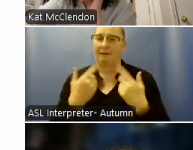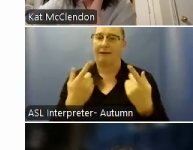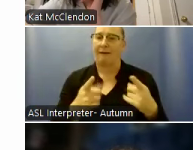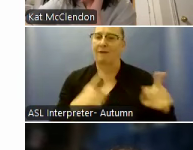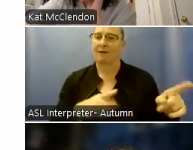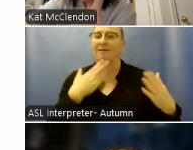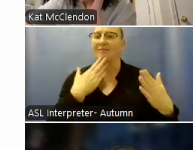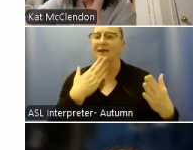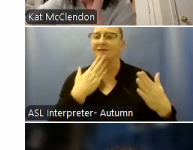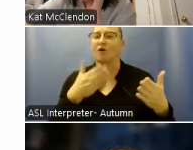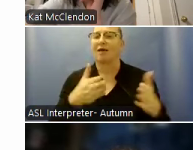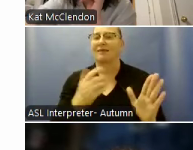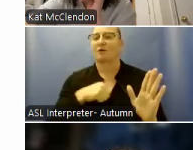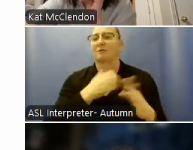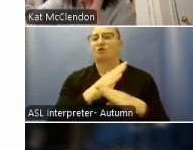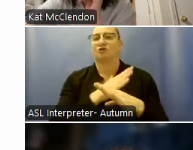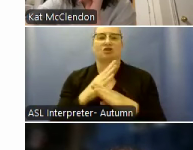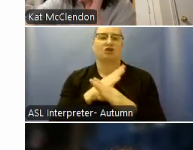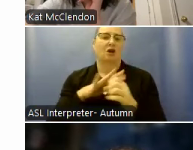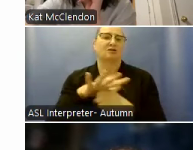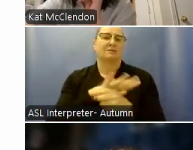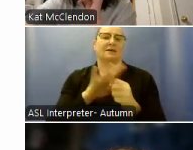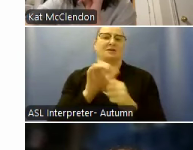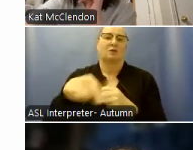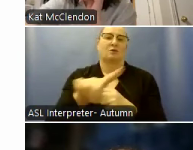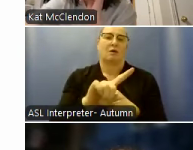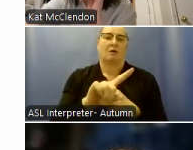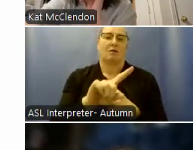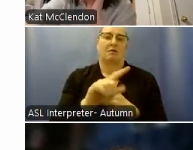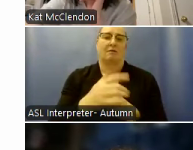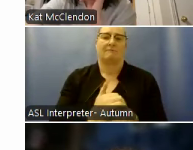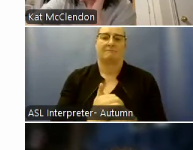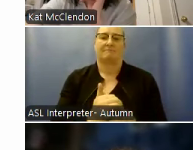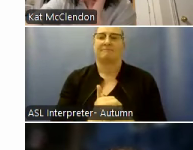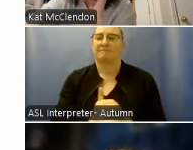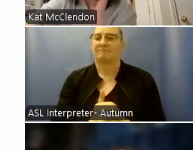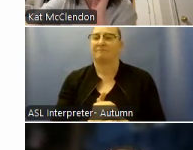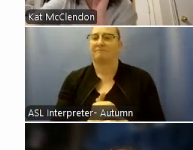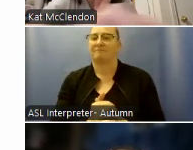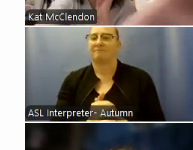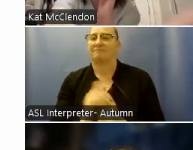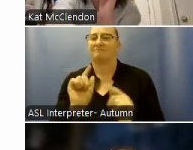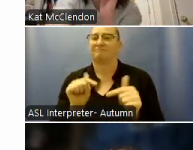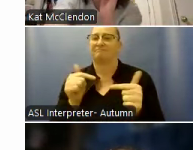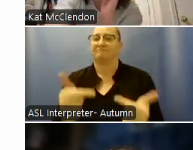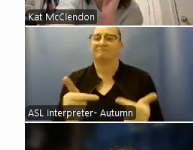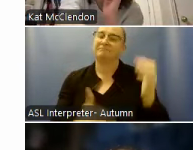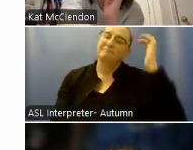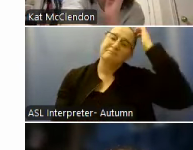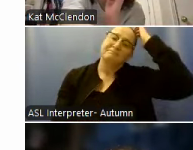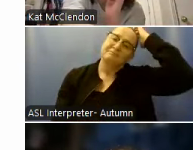thank you for allowing me to share space with you all too. Now I'm going to turn it back over to Gretchen.